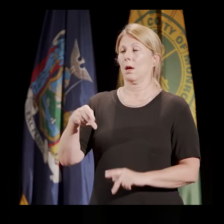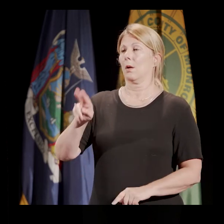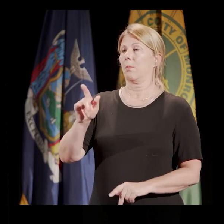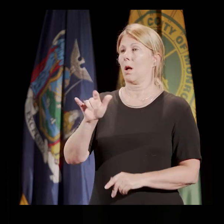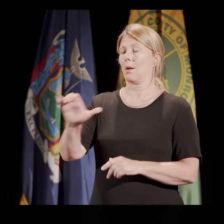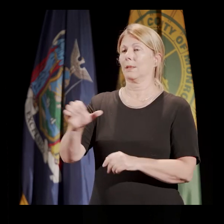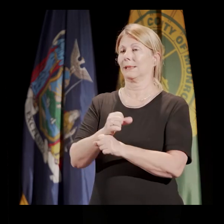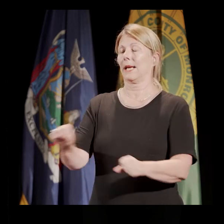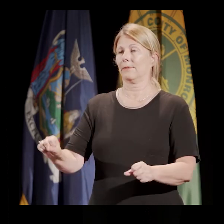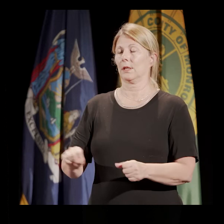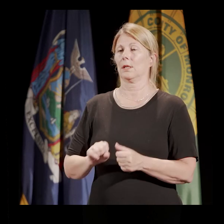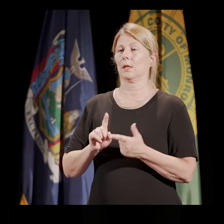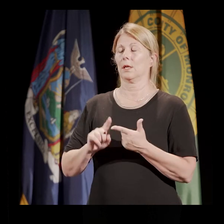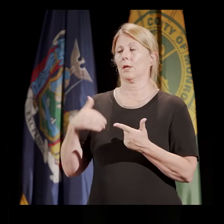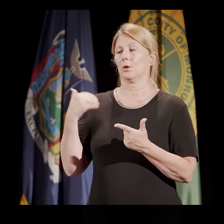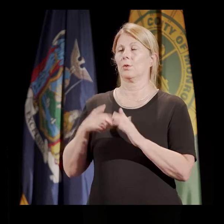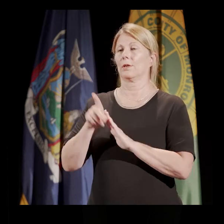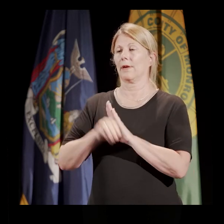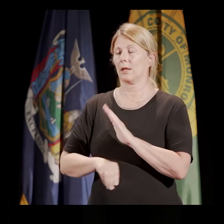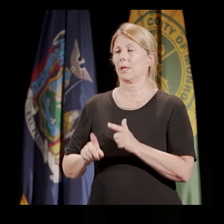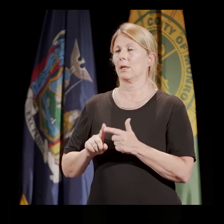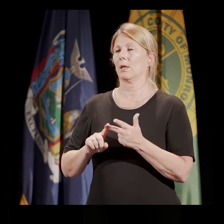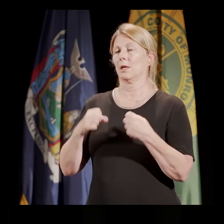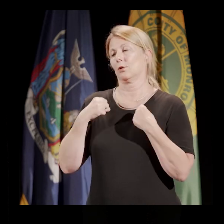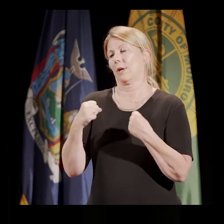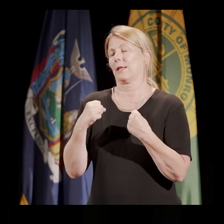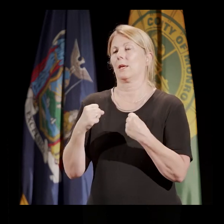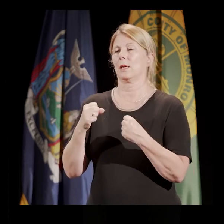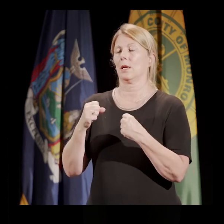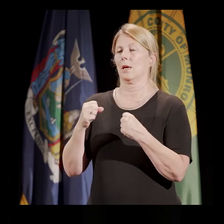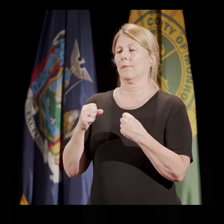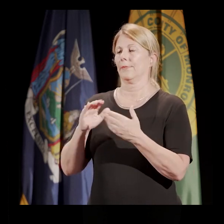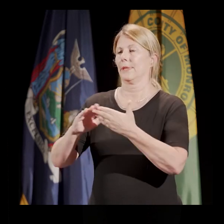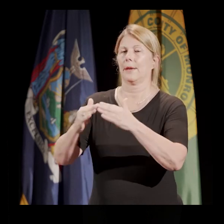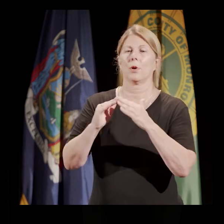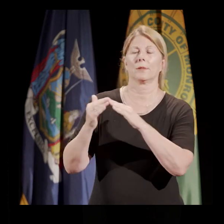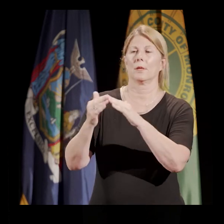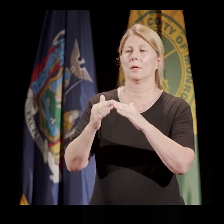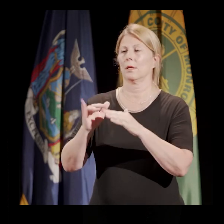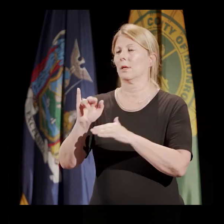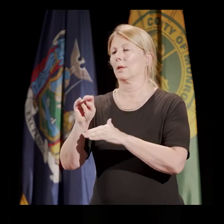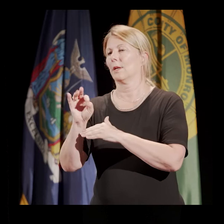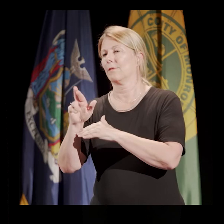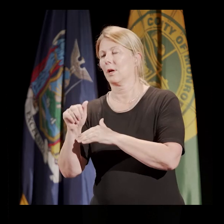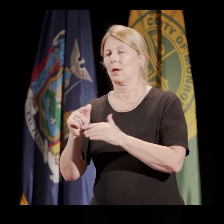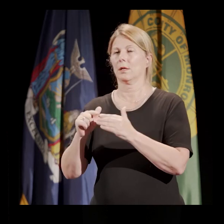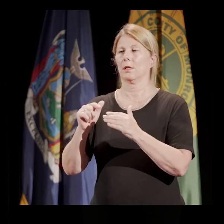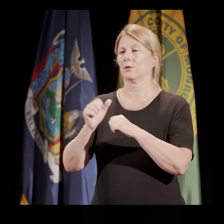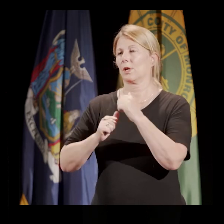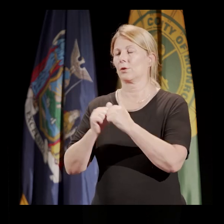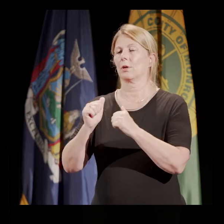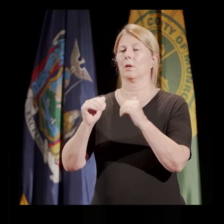economic empowerment, youth development, strengthening neighborhoods, infrastructure, equity, and social